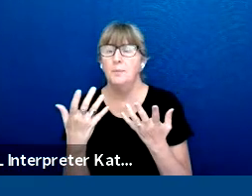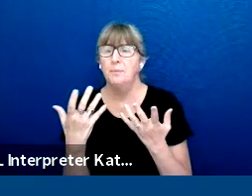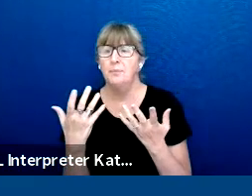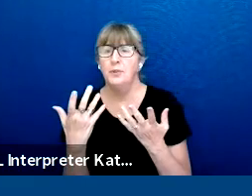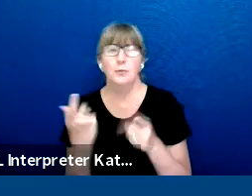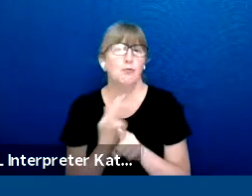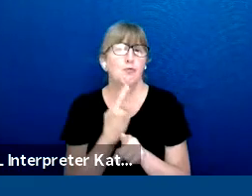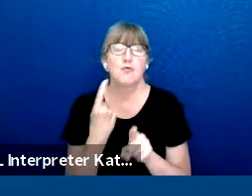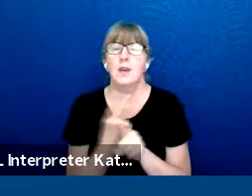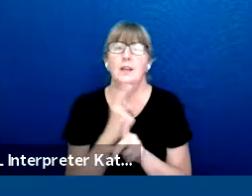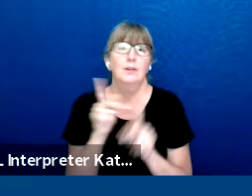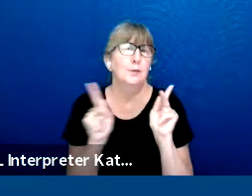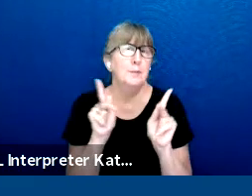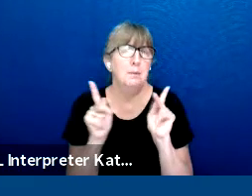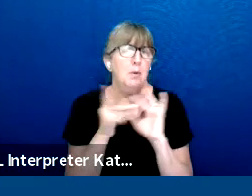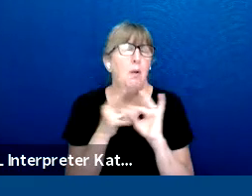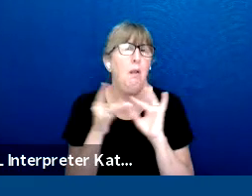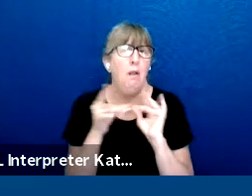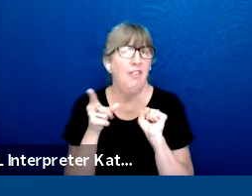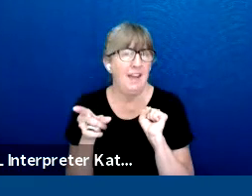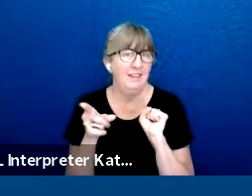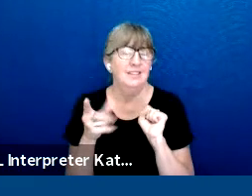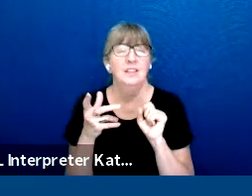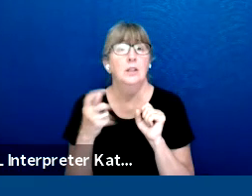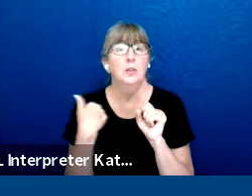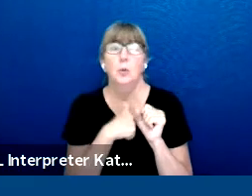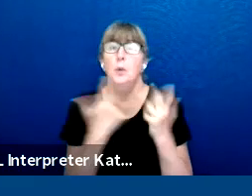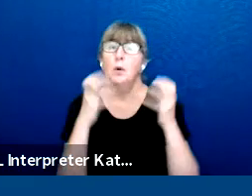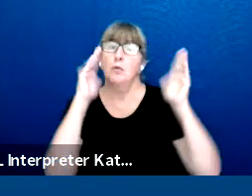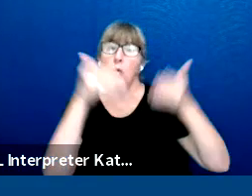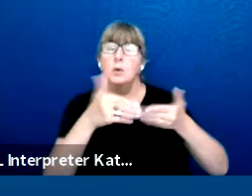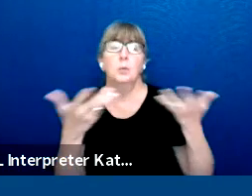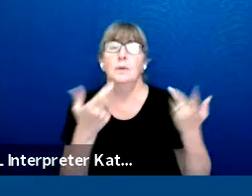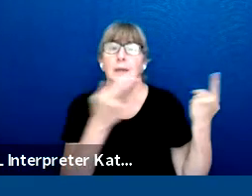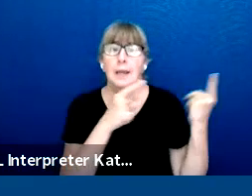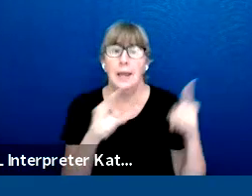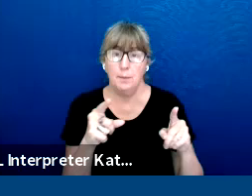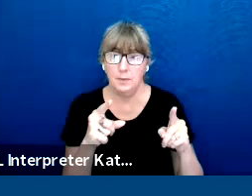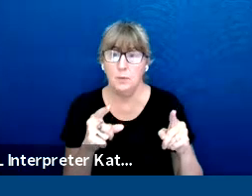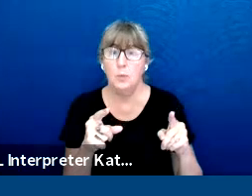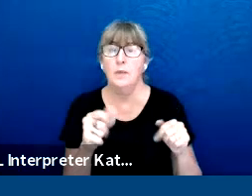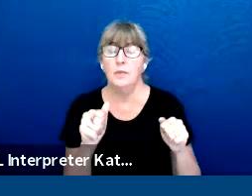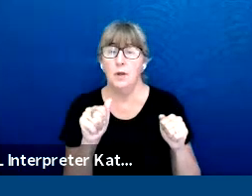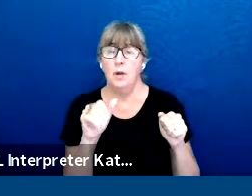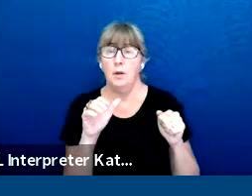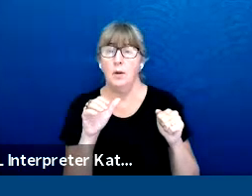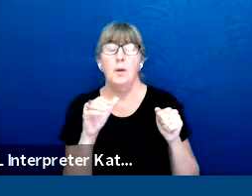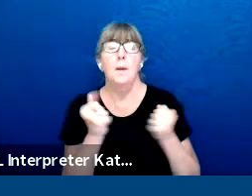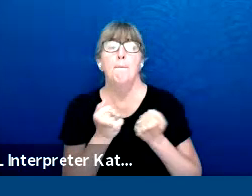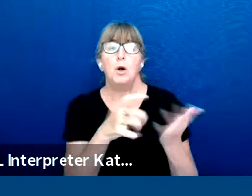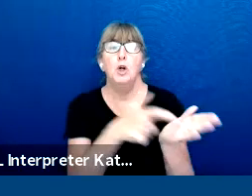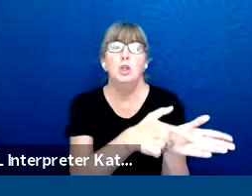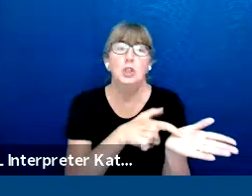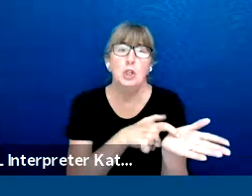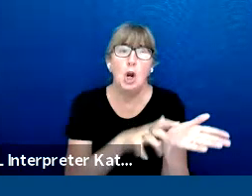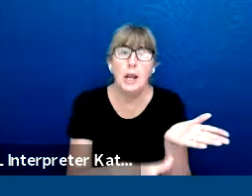lot. So what we really want to focus on is what's going to happen with these burn scar areas. We're looking at mud flows are